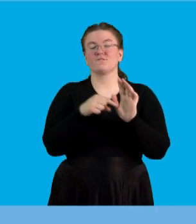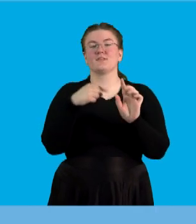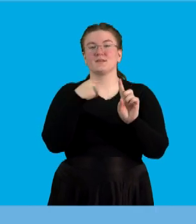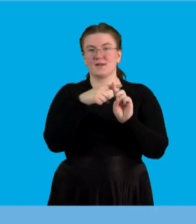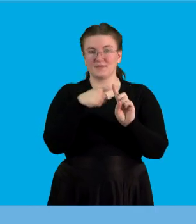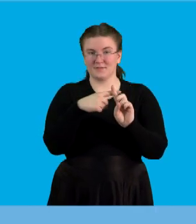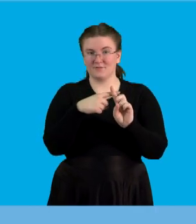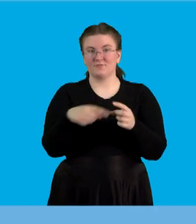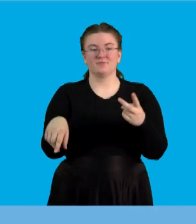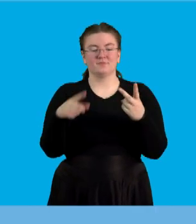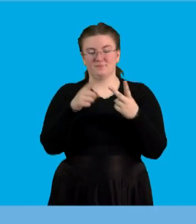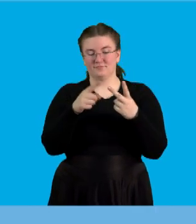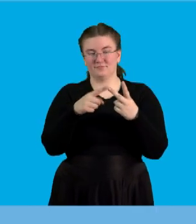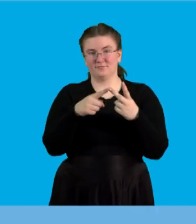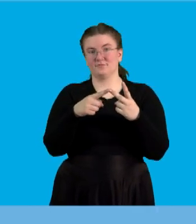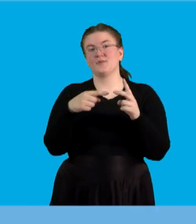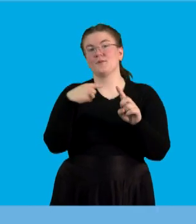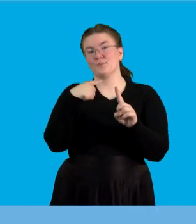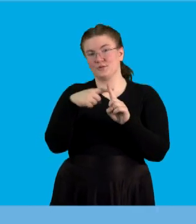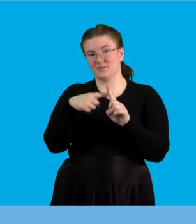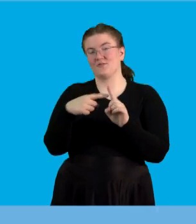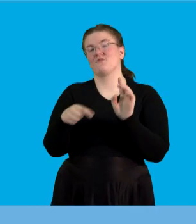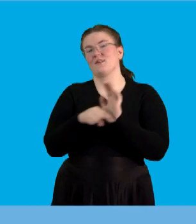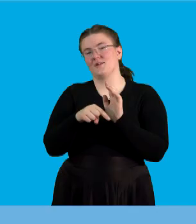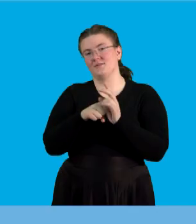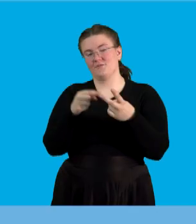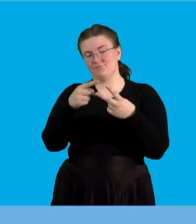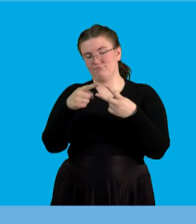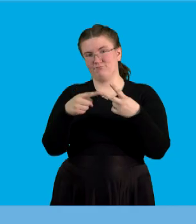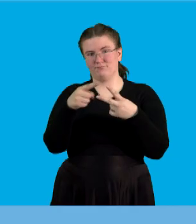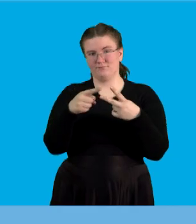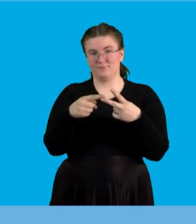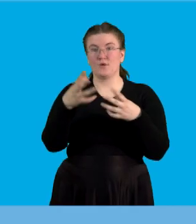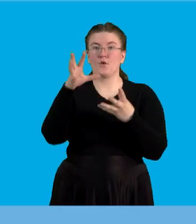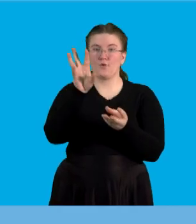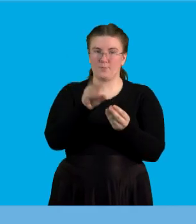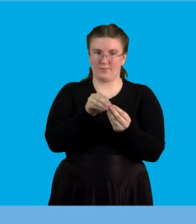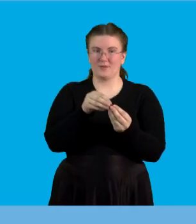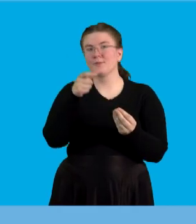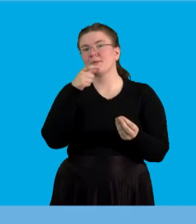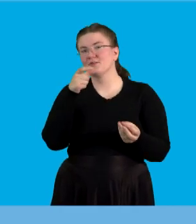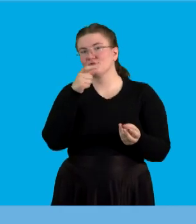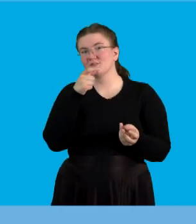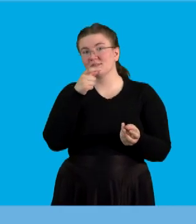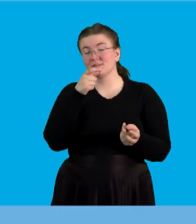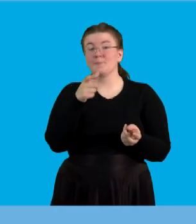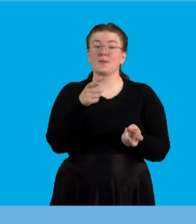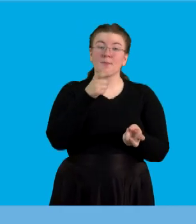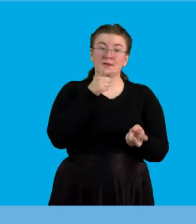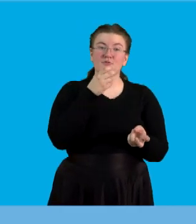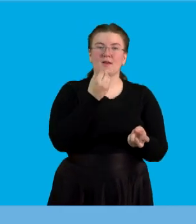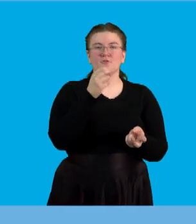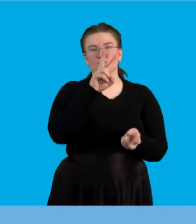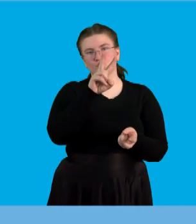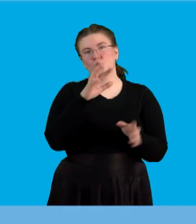cell, and the other negative terminal and the positive terminal, they also make another cell. Combined, they make a battery. So a battery is made